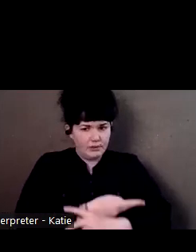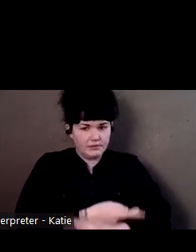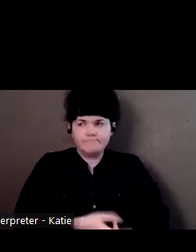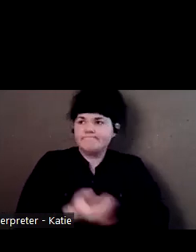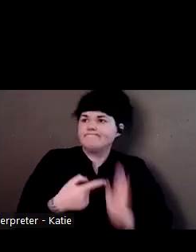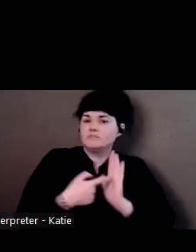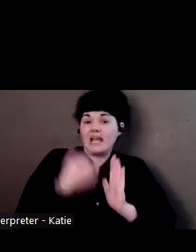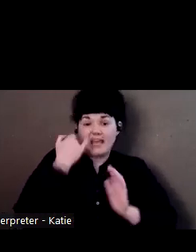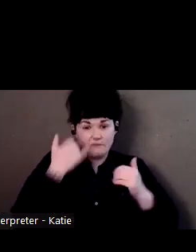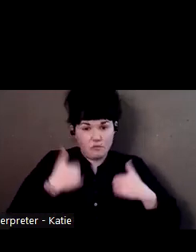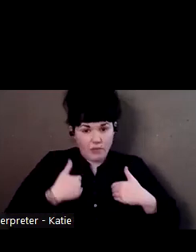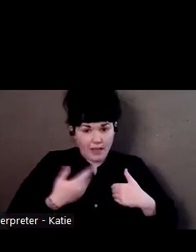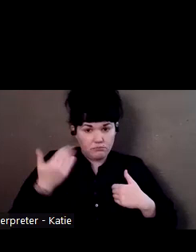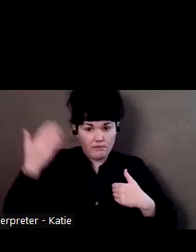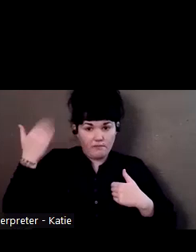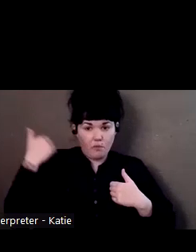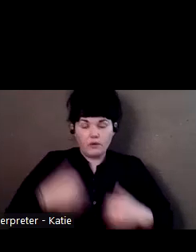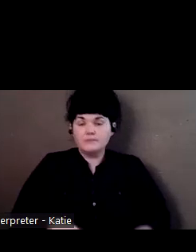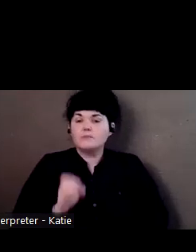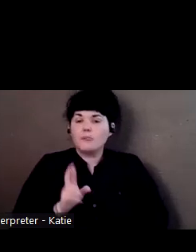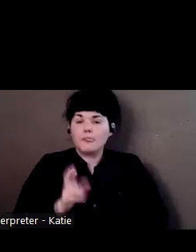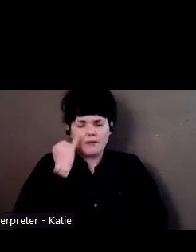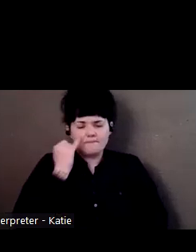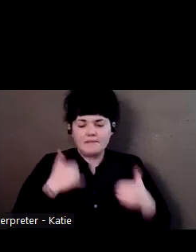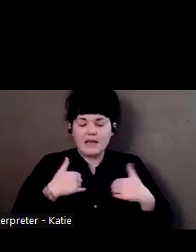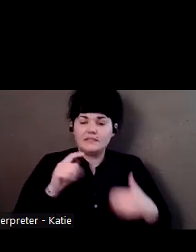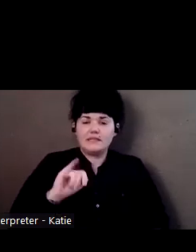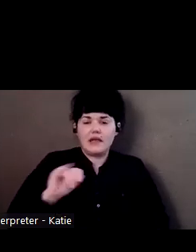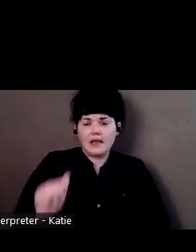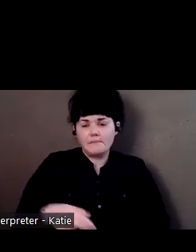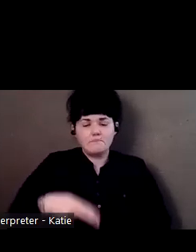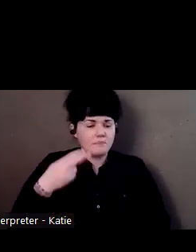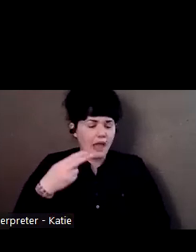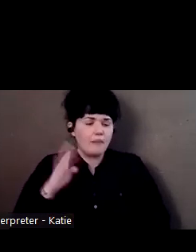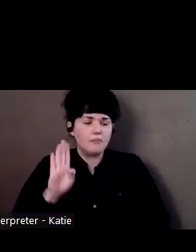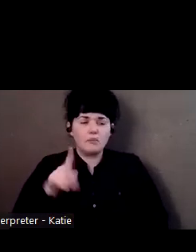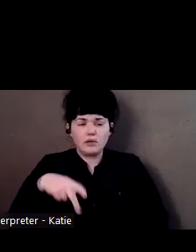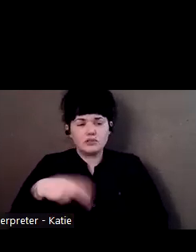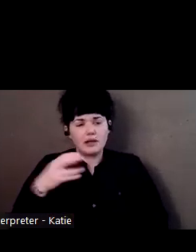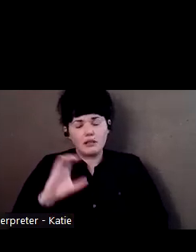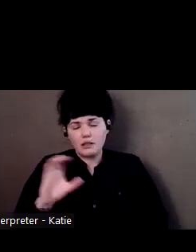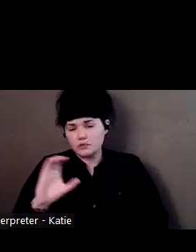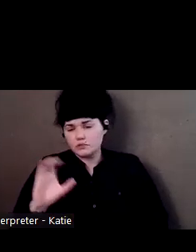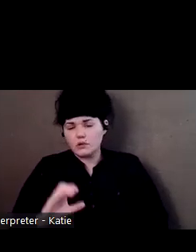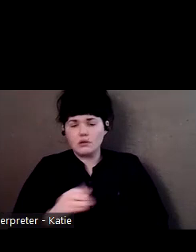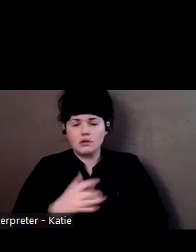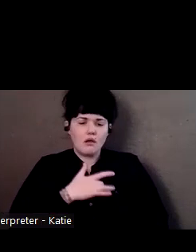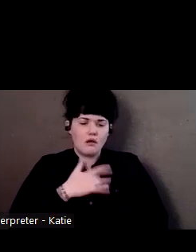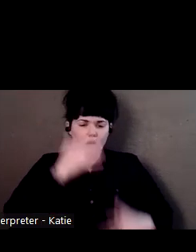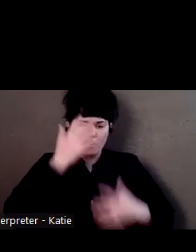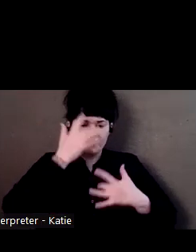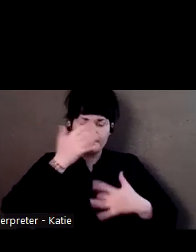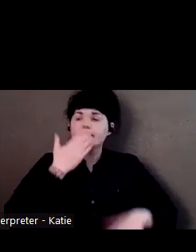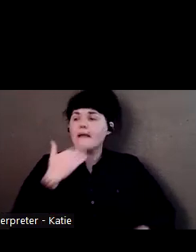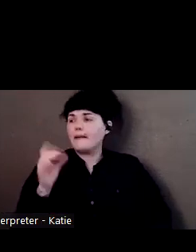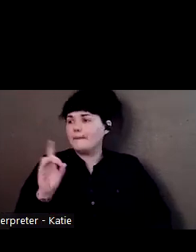transient ischemic attack or the TIA, high blood pressure, high cholesterol, heart disease, diabetes, obesity, or